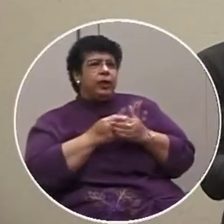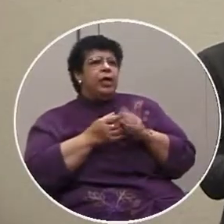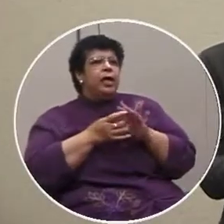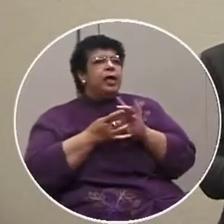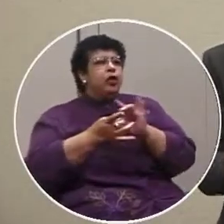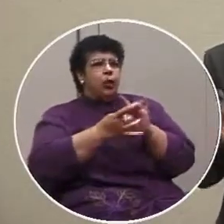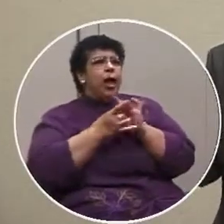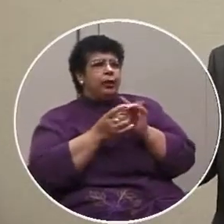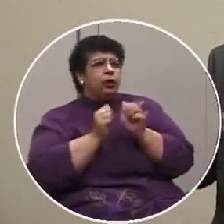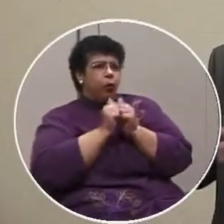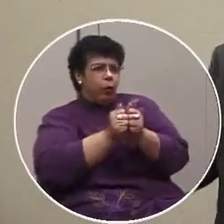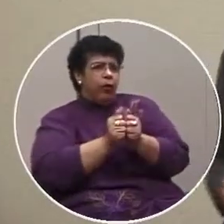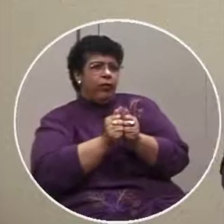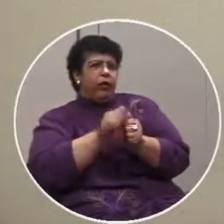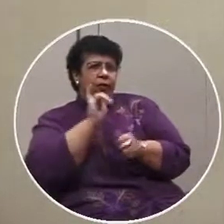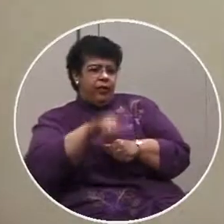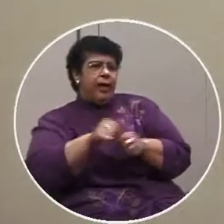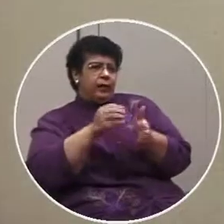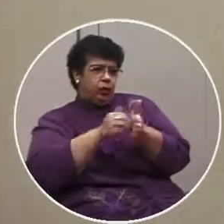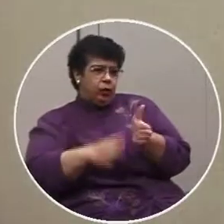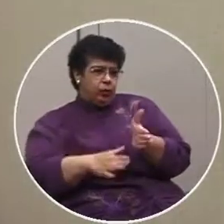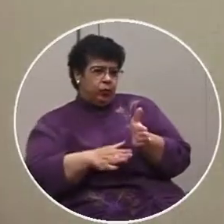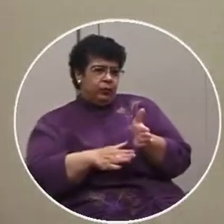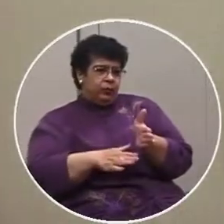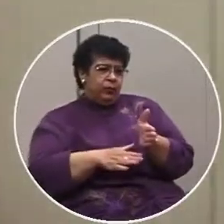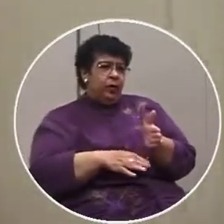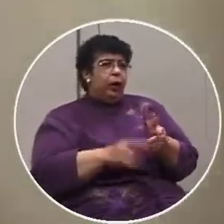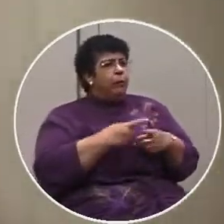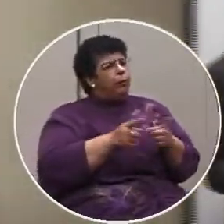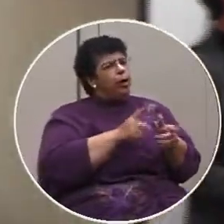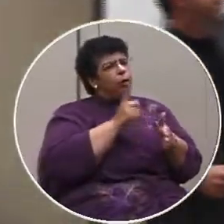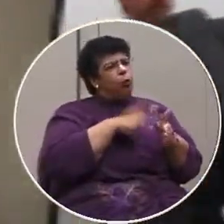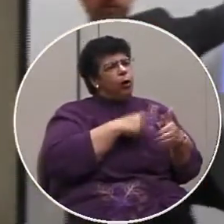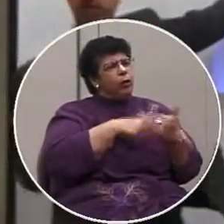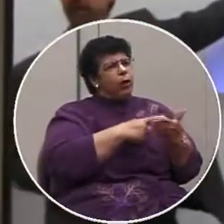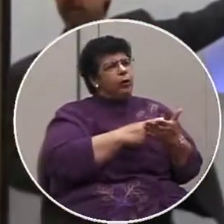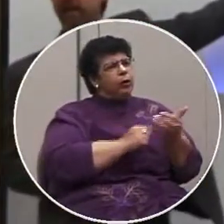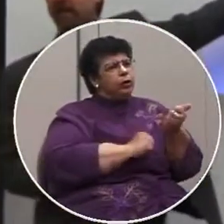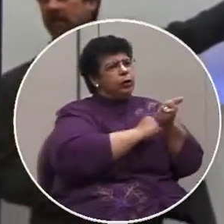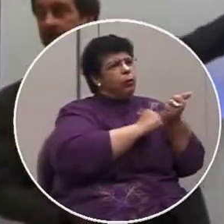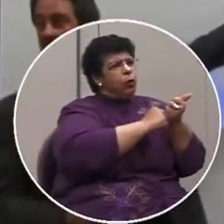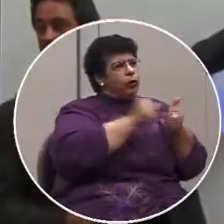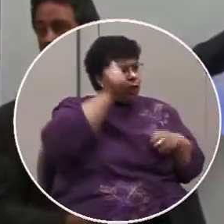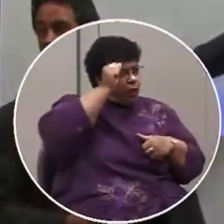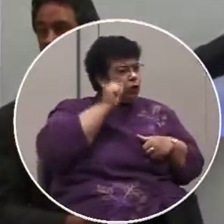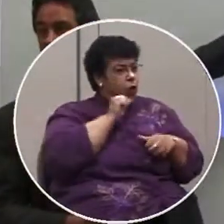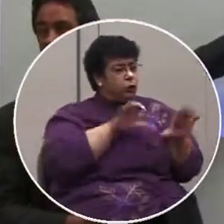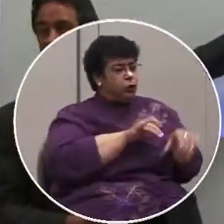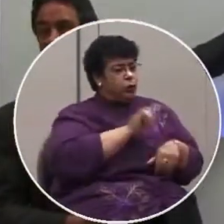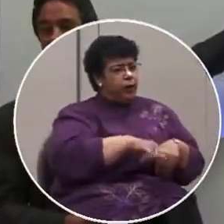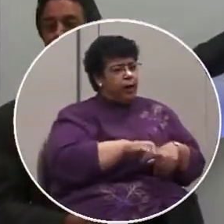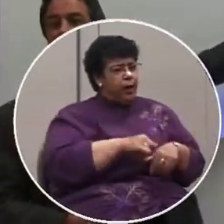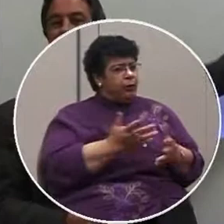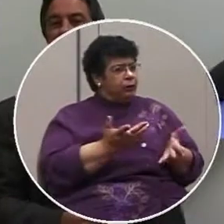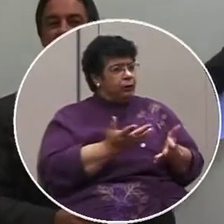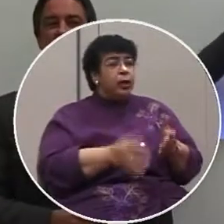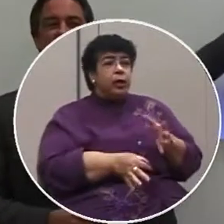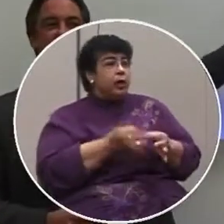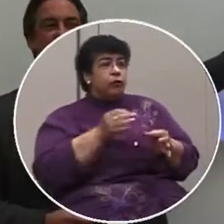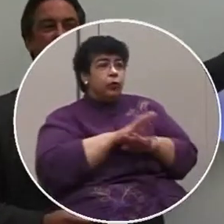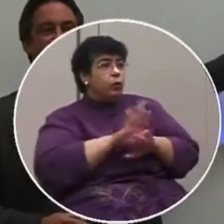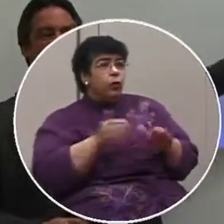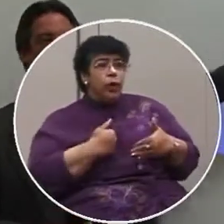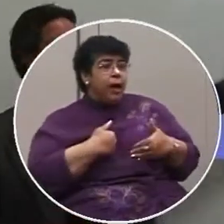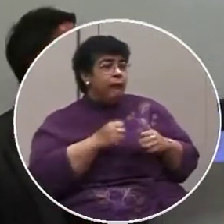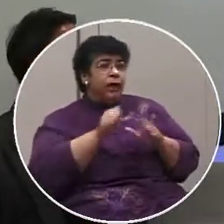That's one of the practices that supports appropriate student behavior. But what supports the adults doing that? If we don't have a